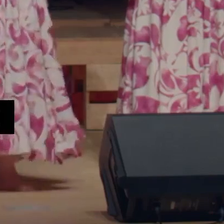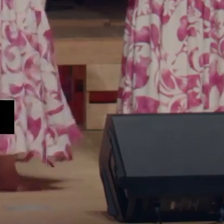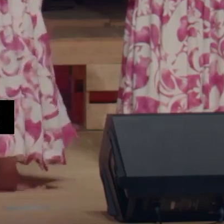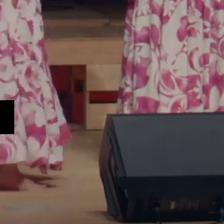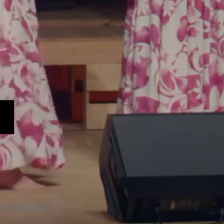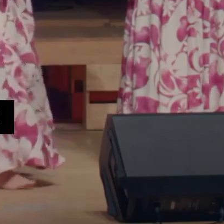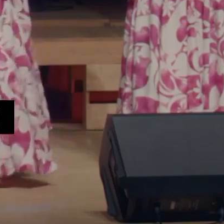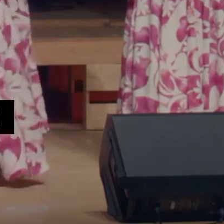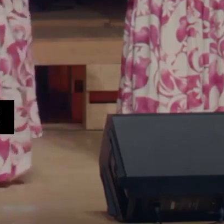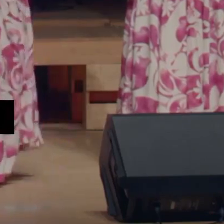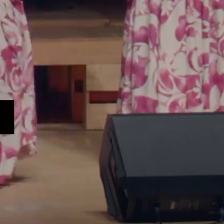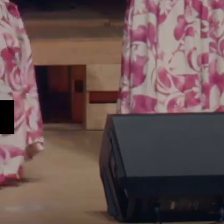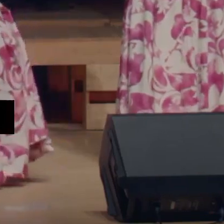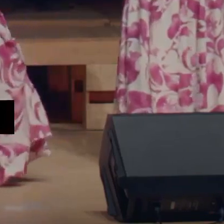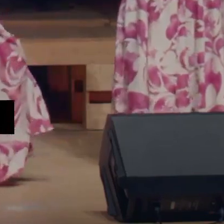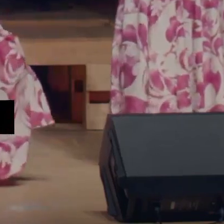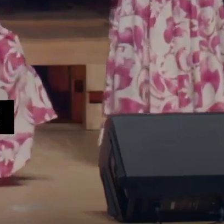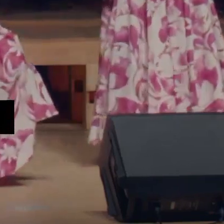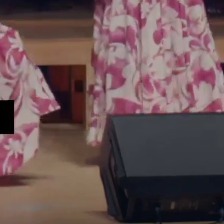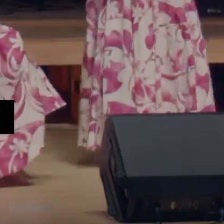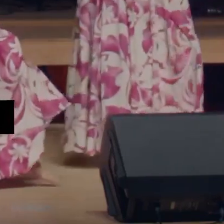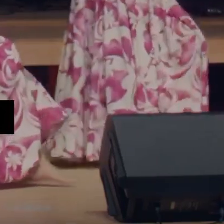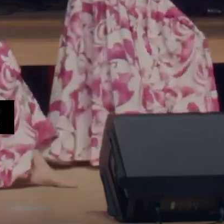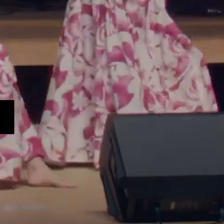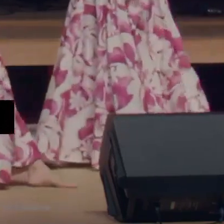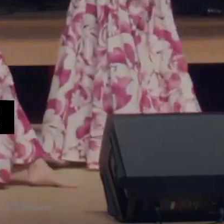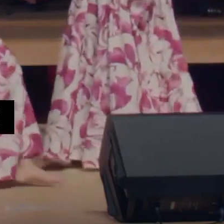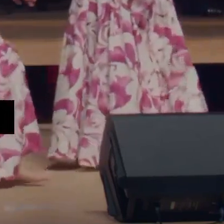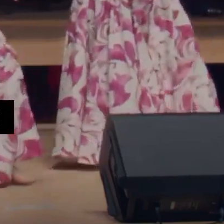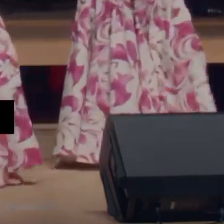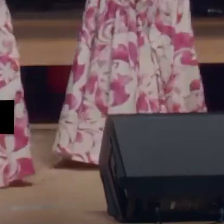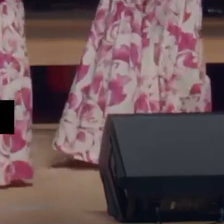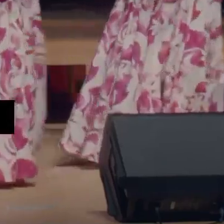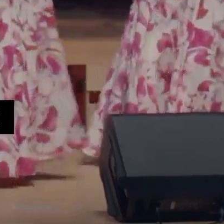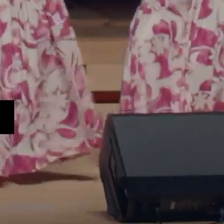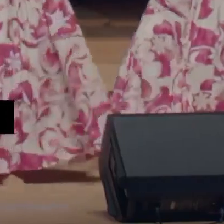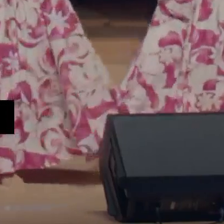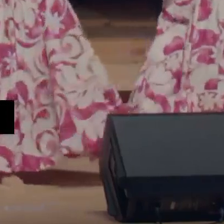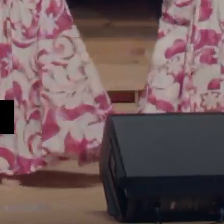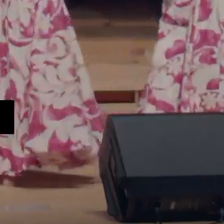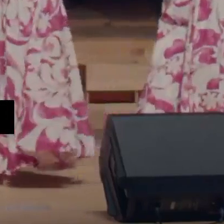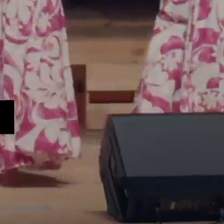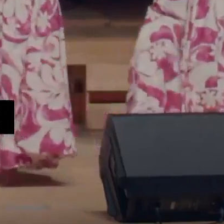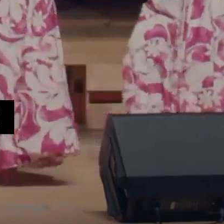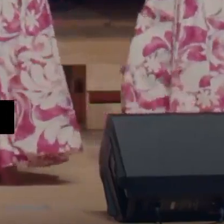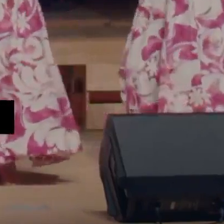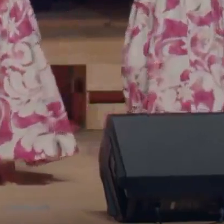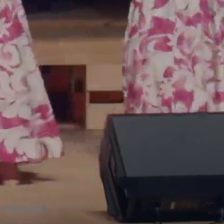standing in the courtyard by the fire,